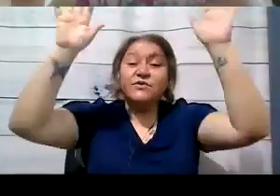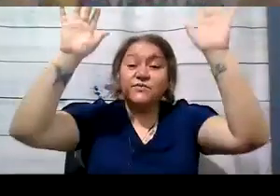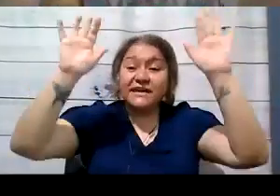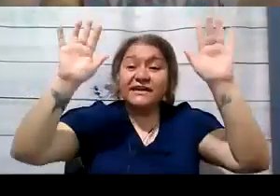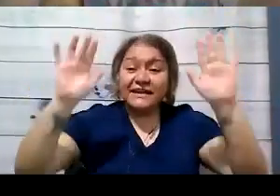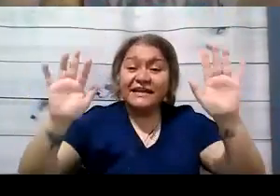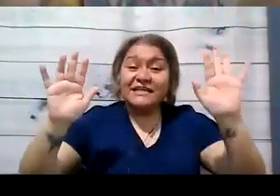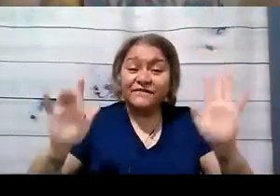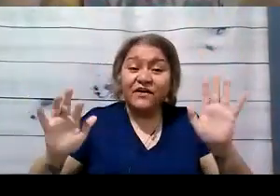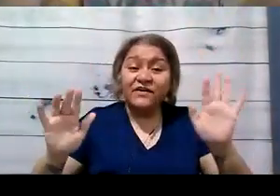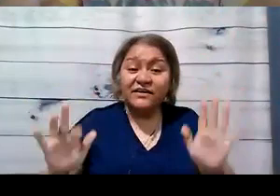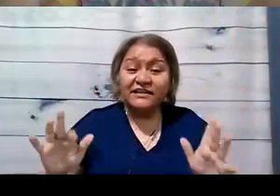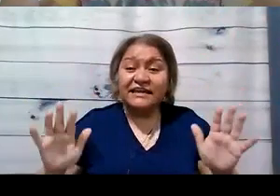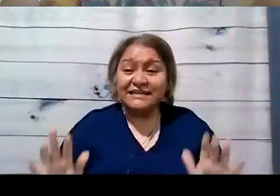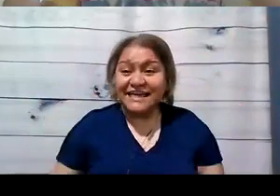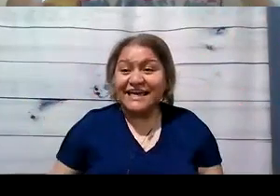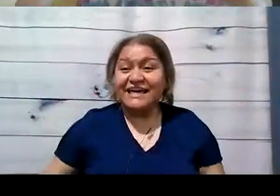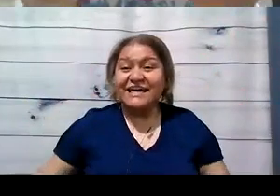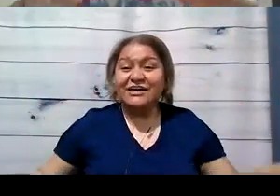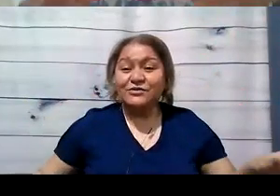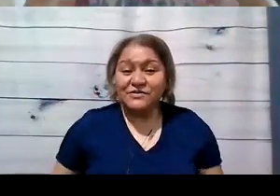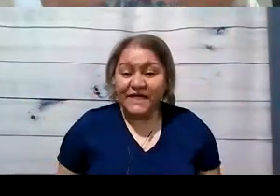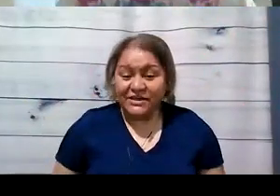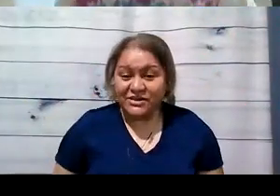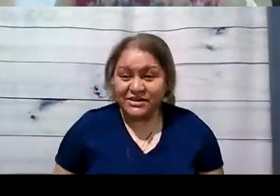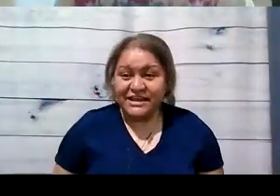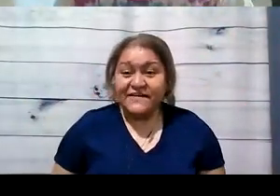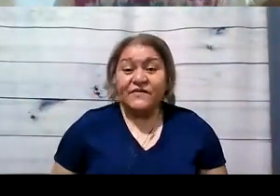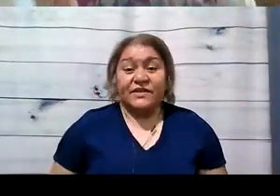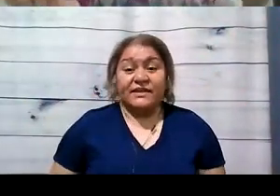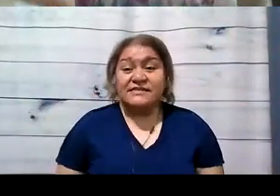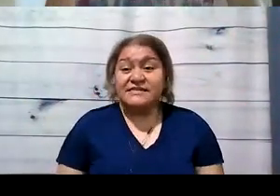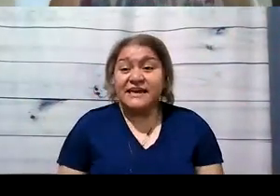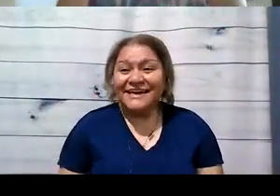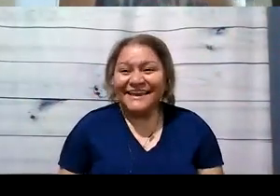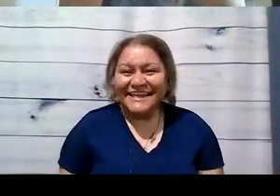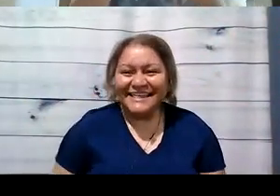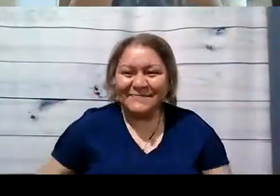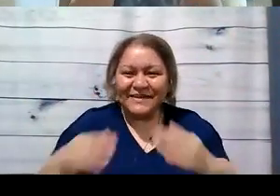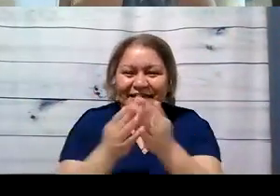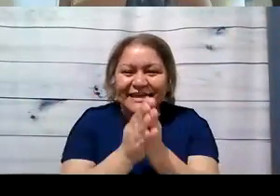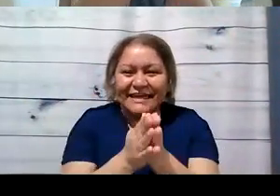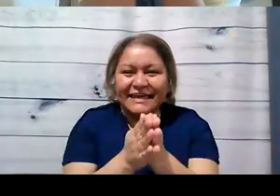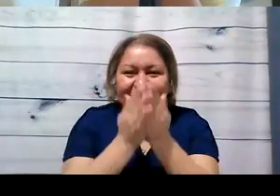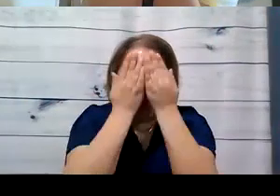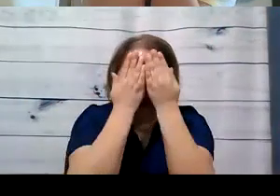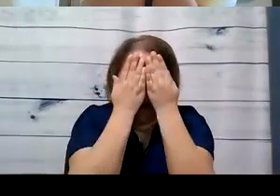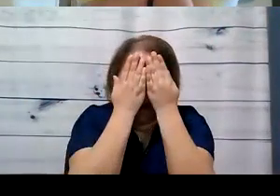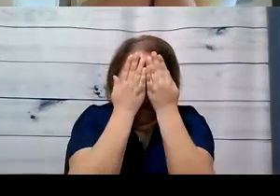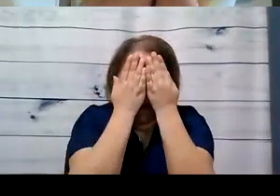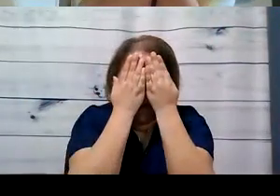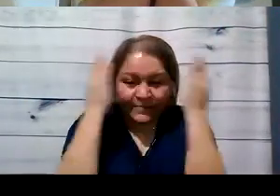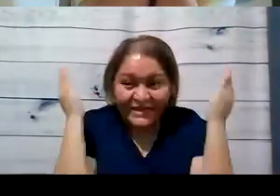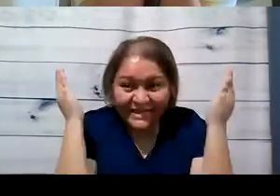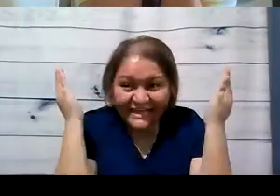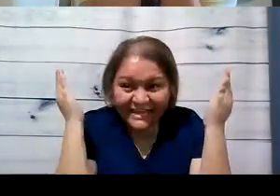Pitter patter. Rain is falling down, splash. Then sun is peeking